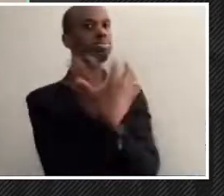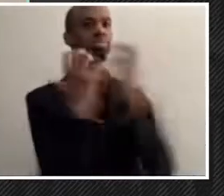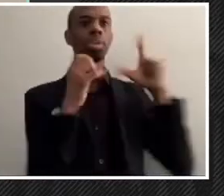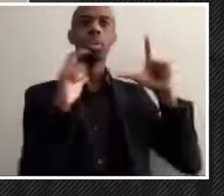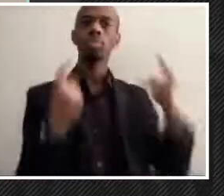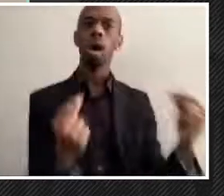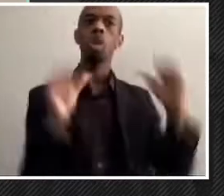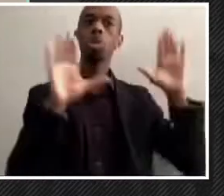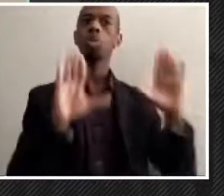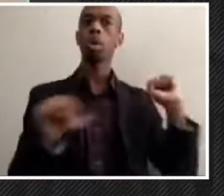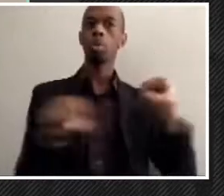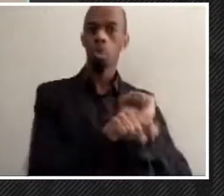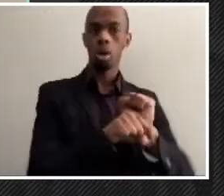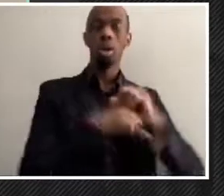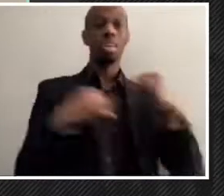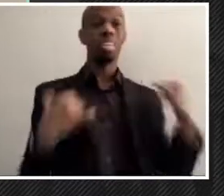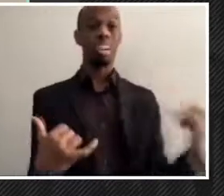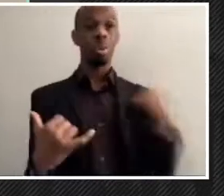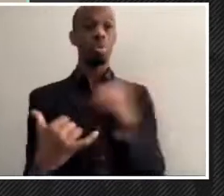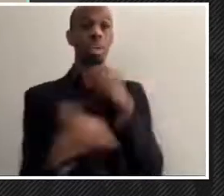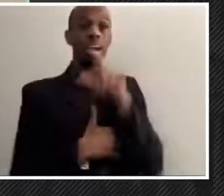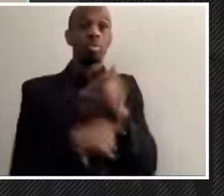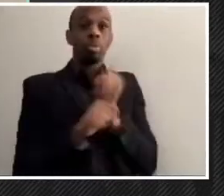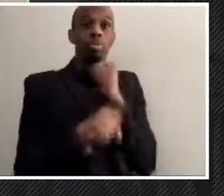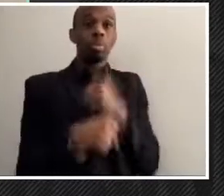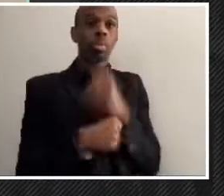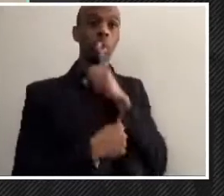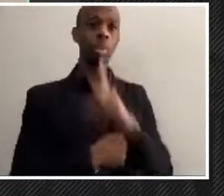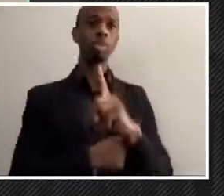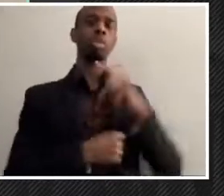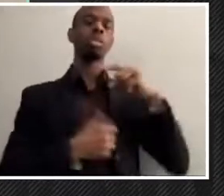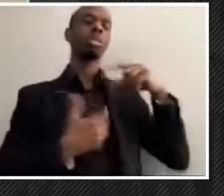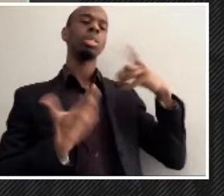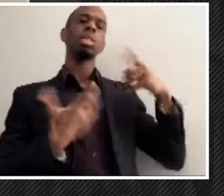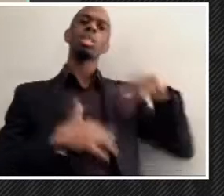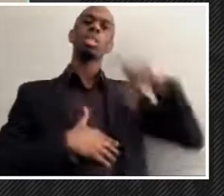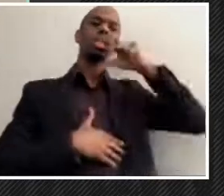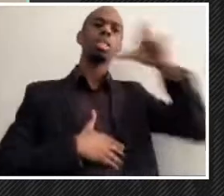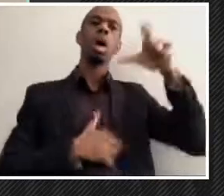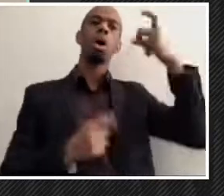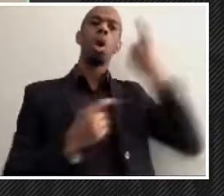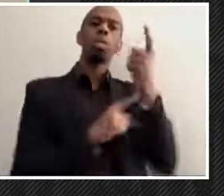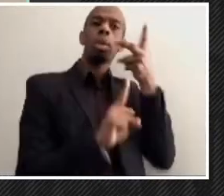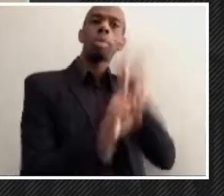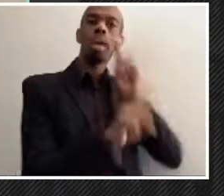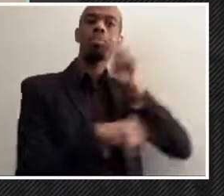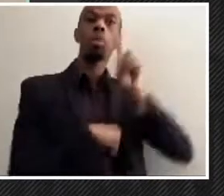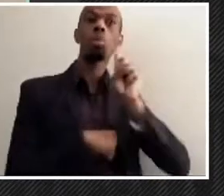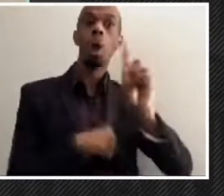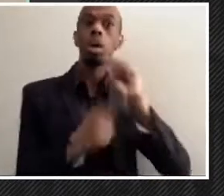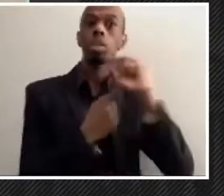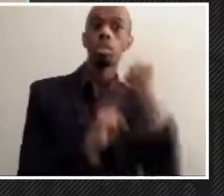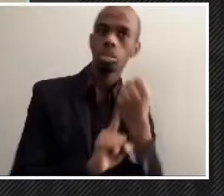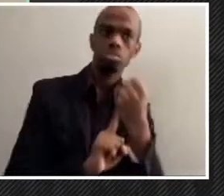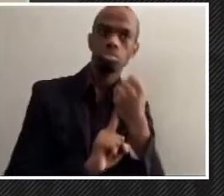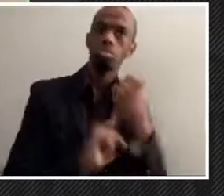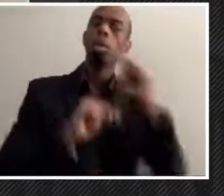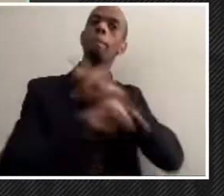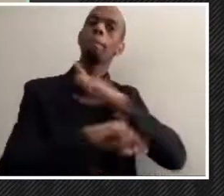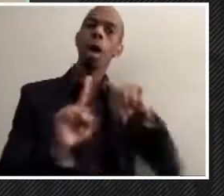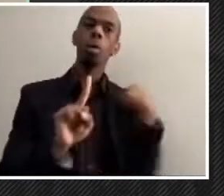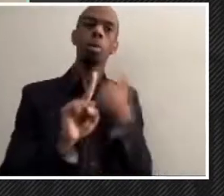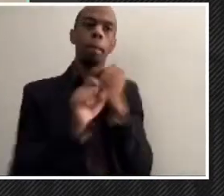that we have to make sure that this isn't just a one-off type of scenario, right? That we are making sure that we are going to